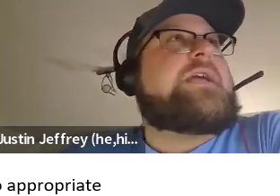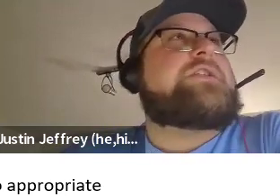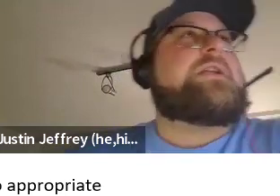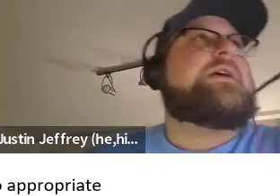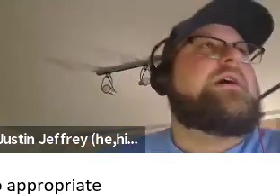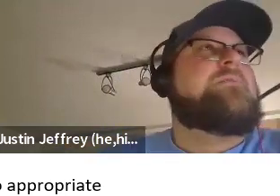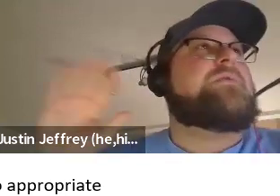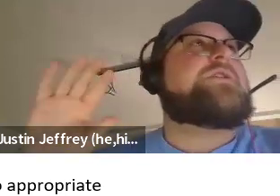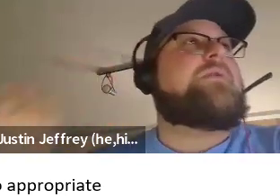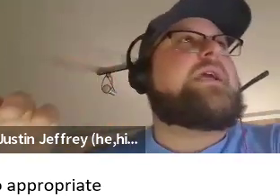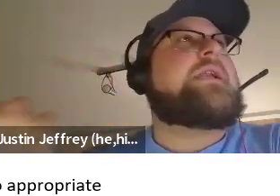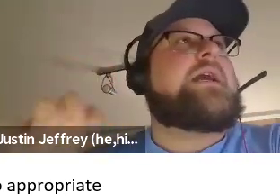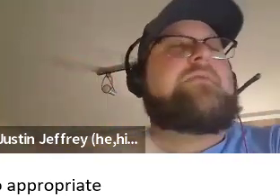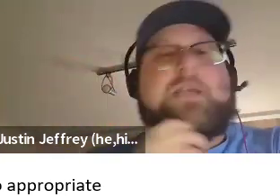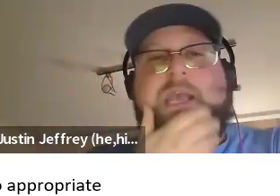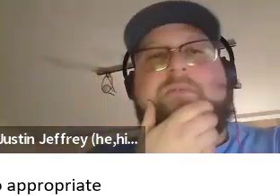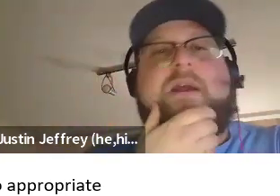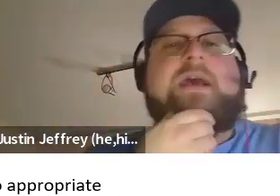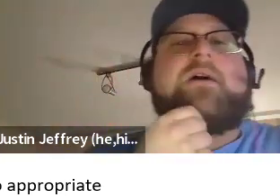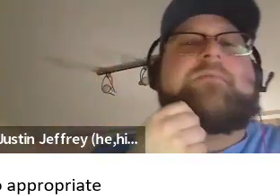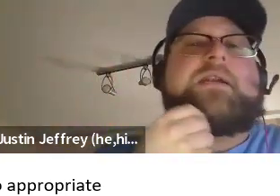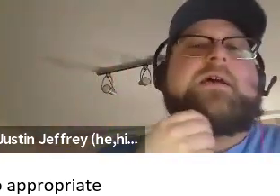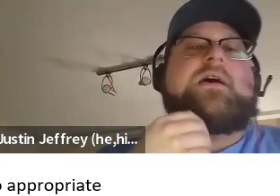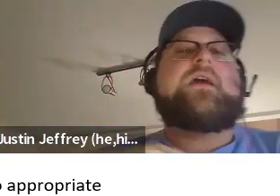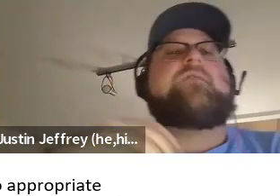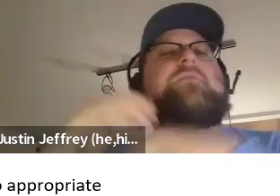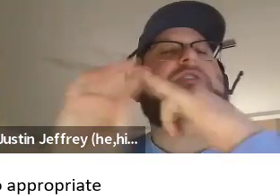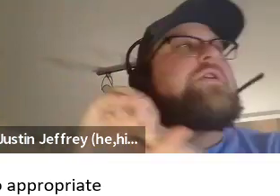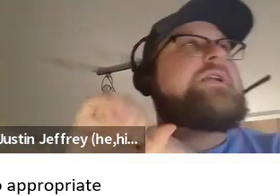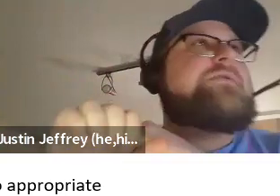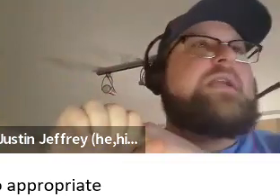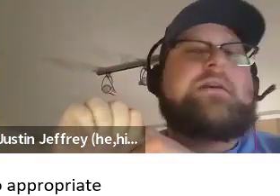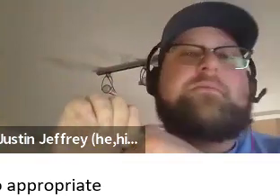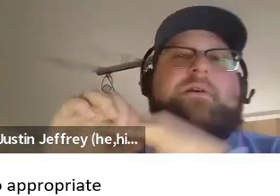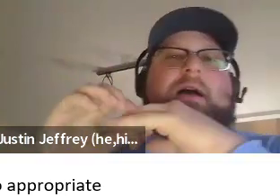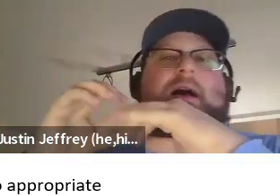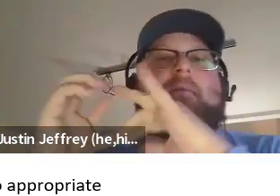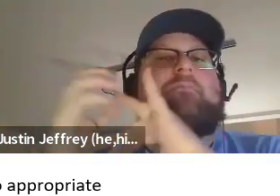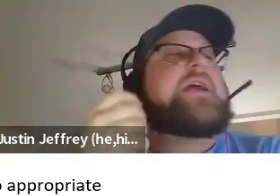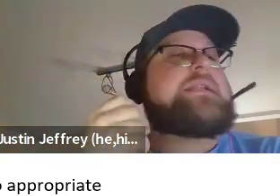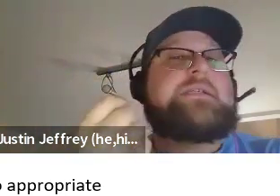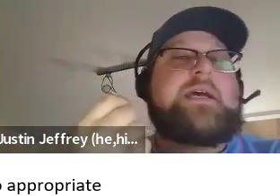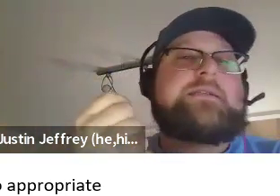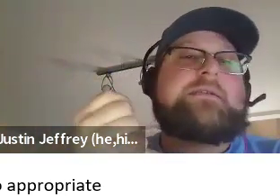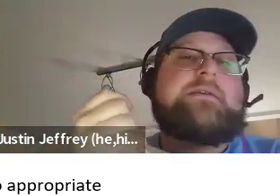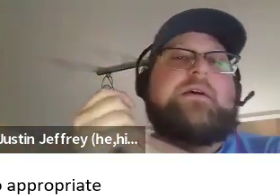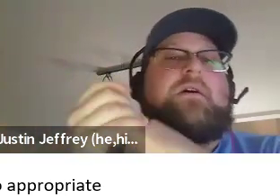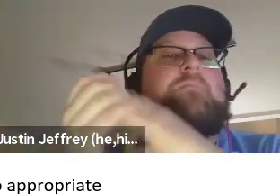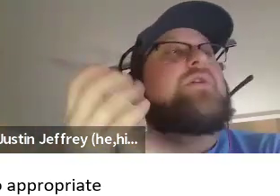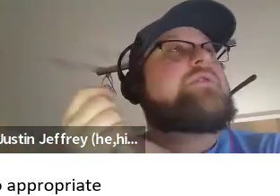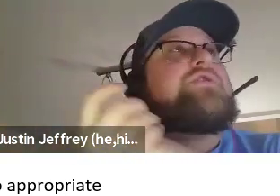another location, but we're zoning in kind of on Kent right now. But they offer maternity screening, pregnancy